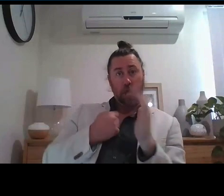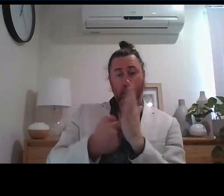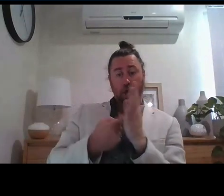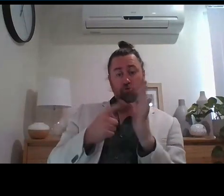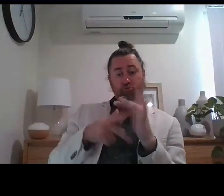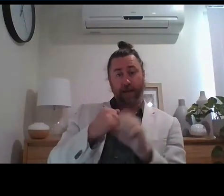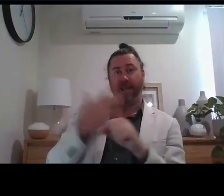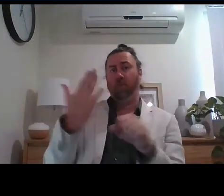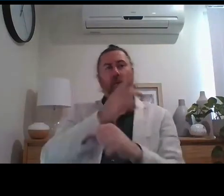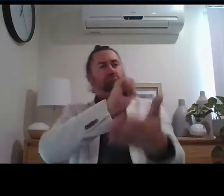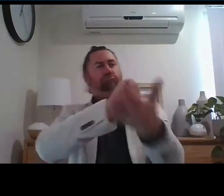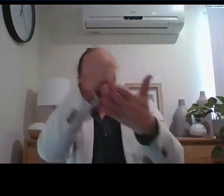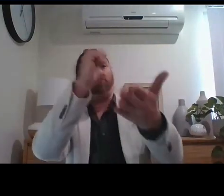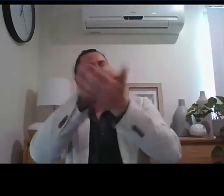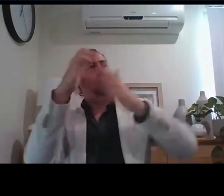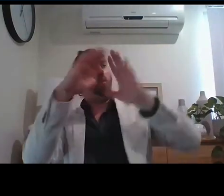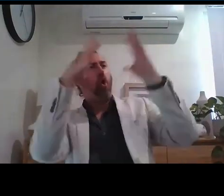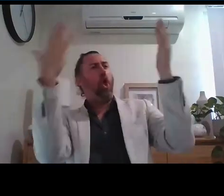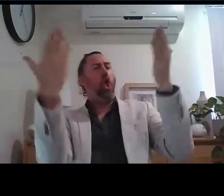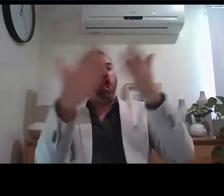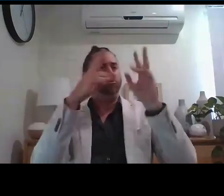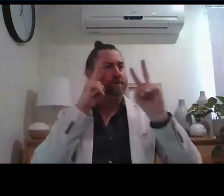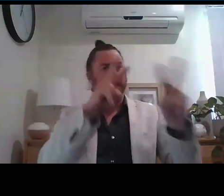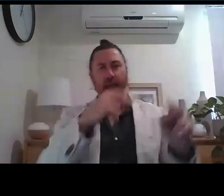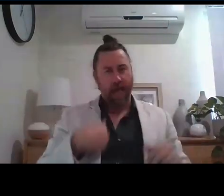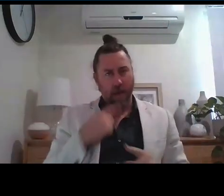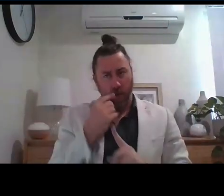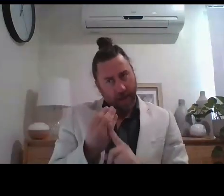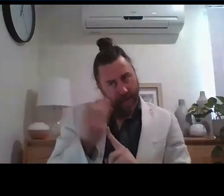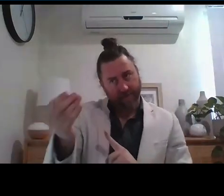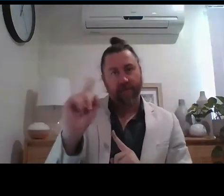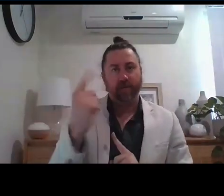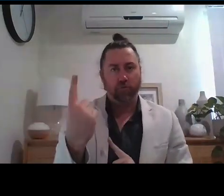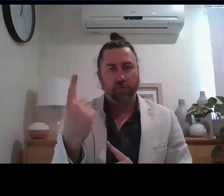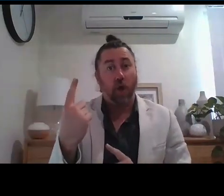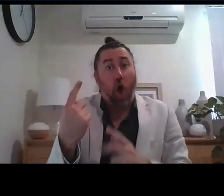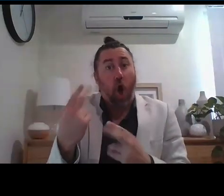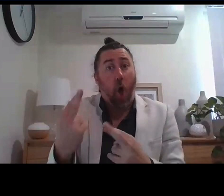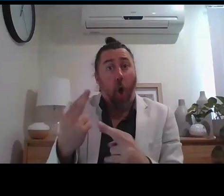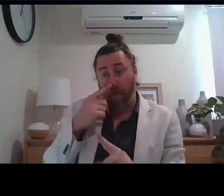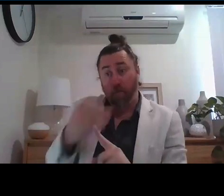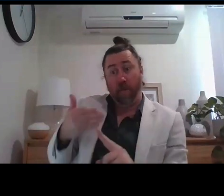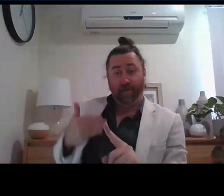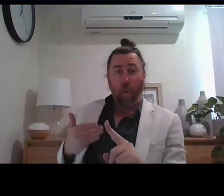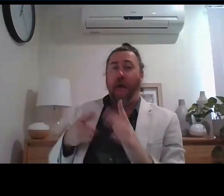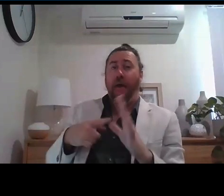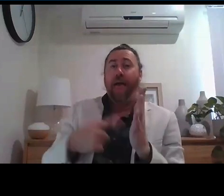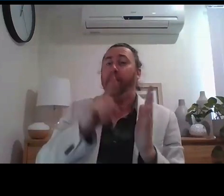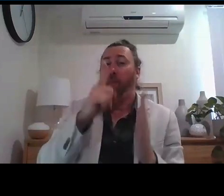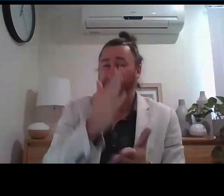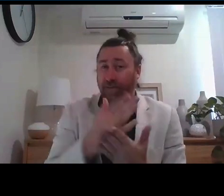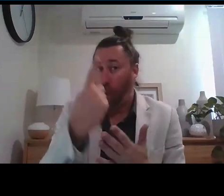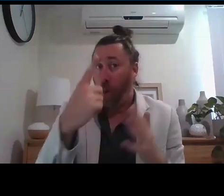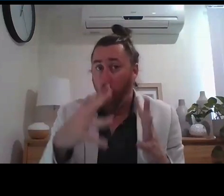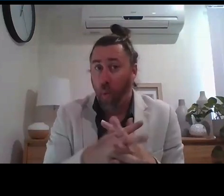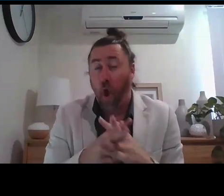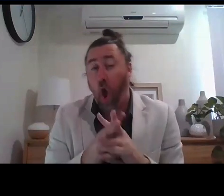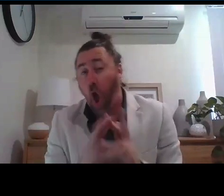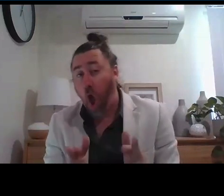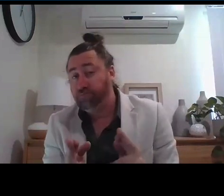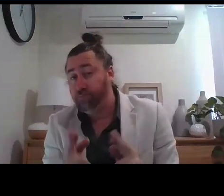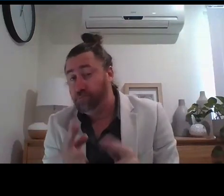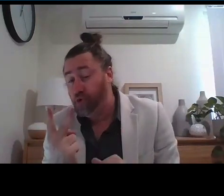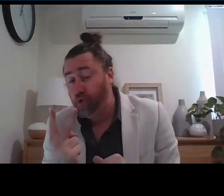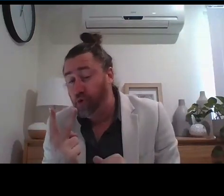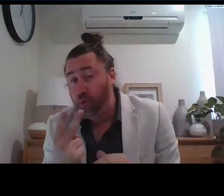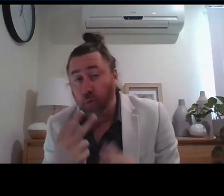to publication. If we can give you more time, we will, but I'm unable to commit to that at this particular stage. If you